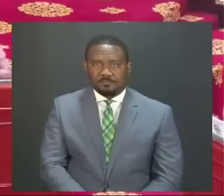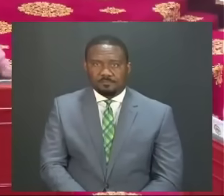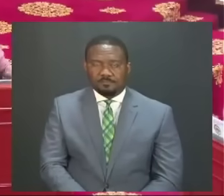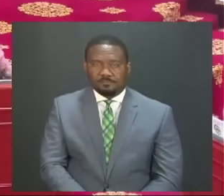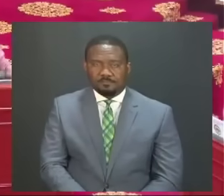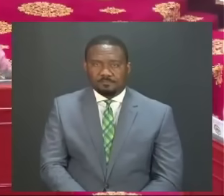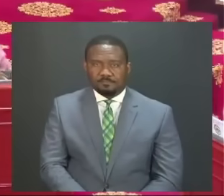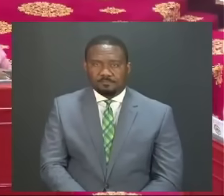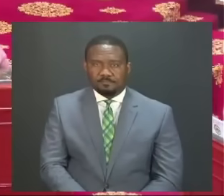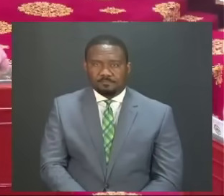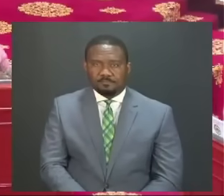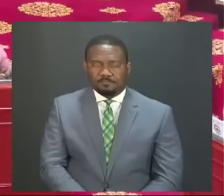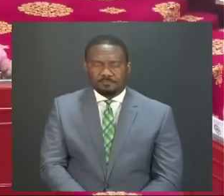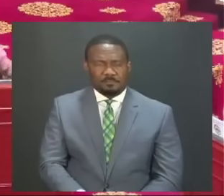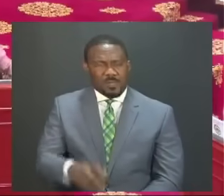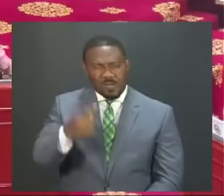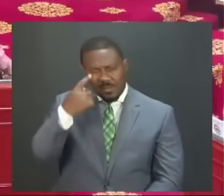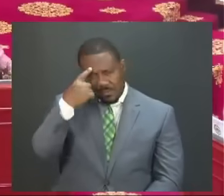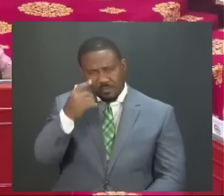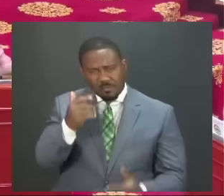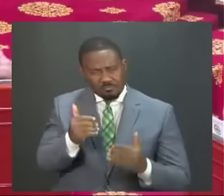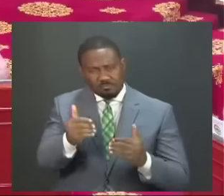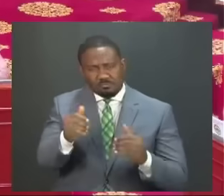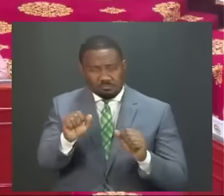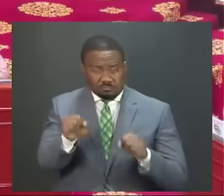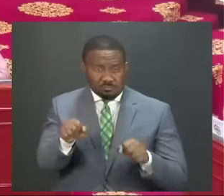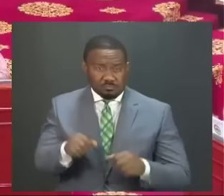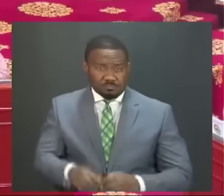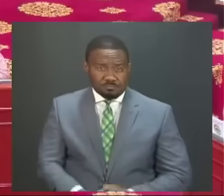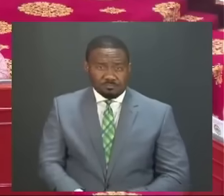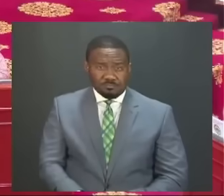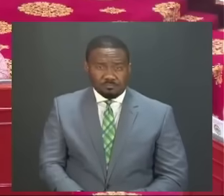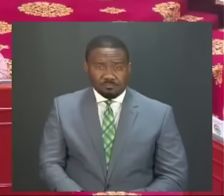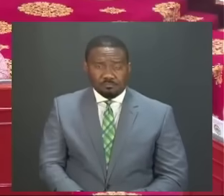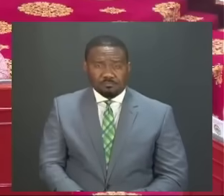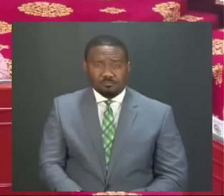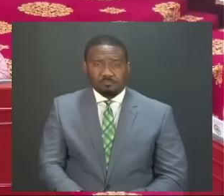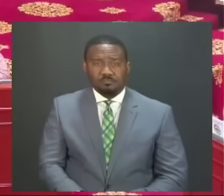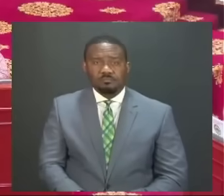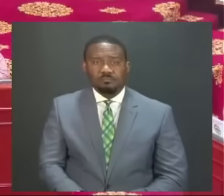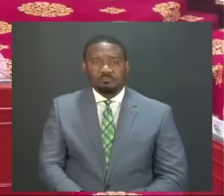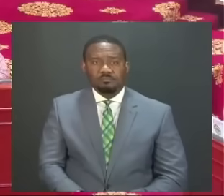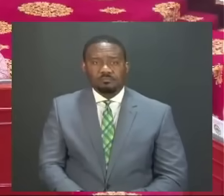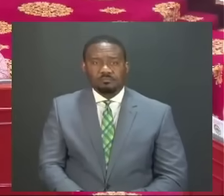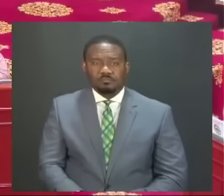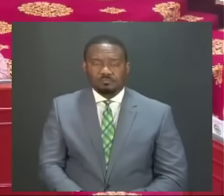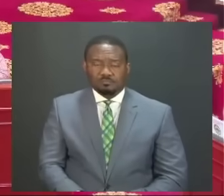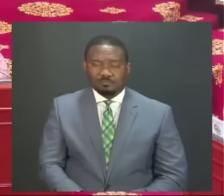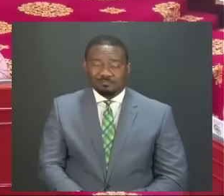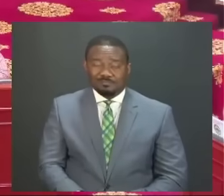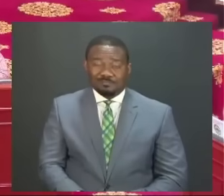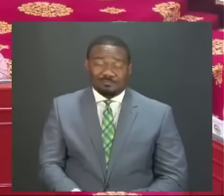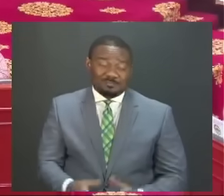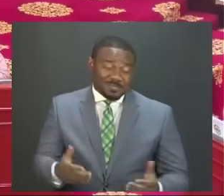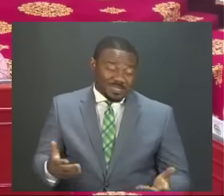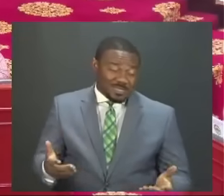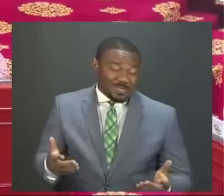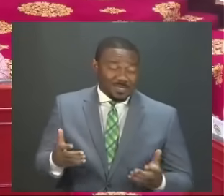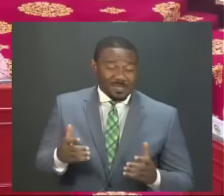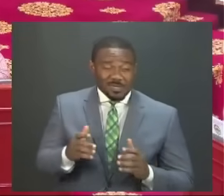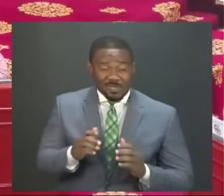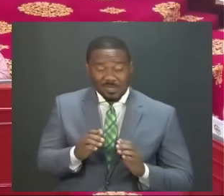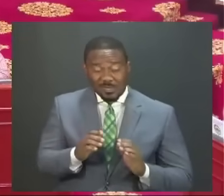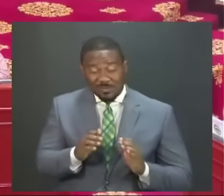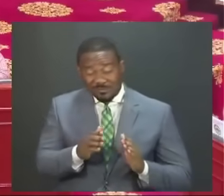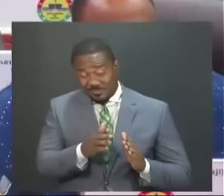Mr. Speaker, I think we can go ahead with that, considering the fact that the Majority Leader have changed his tone from the